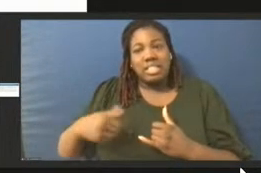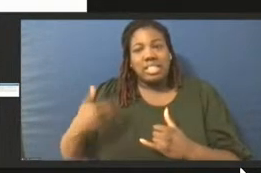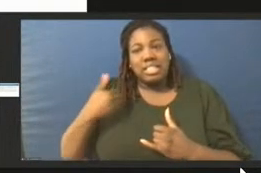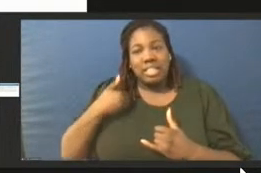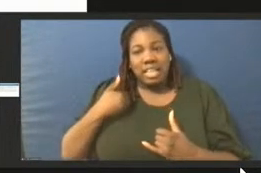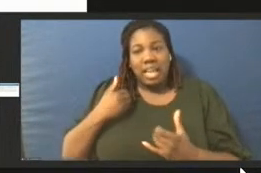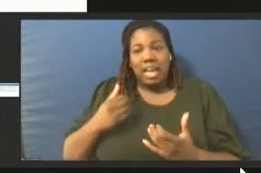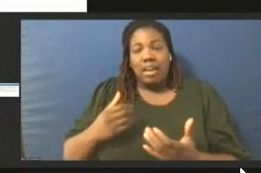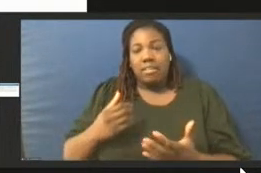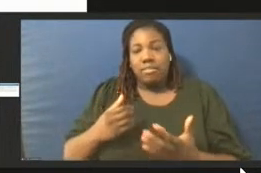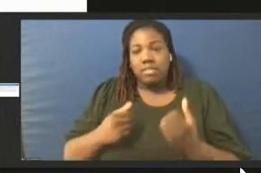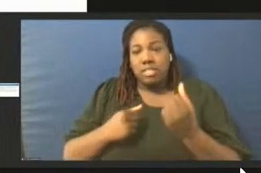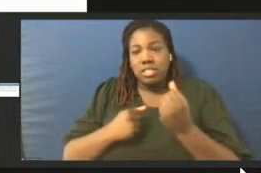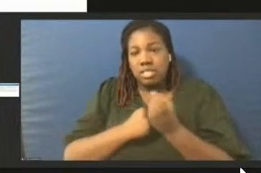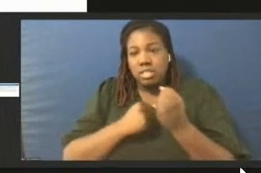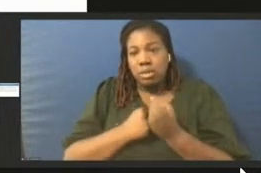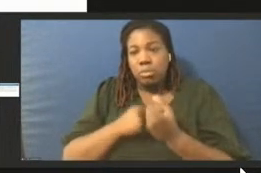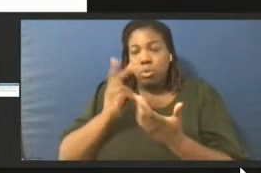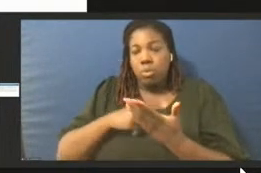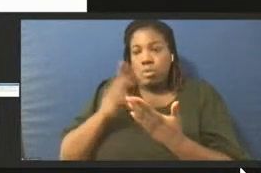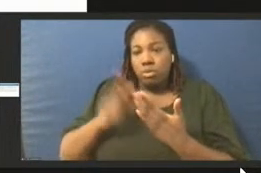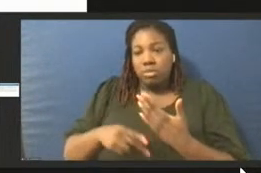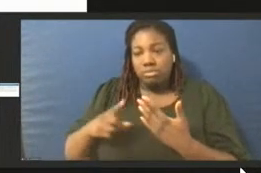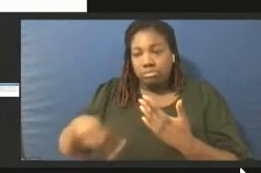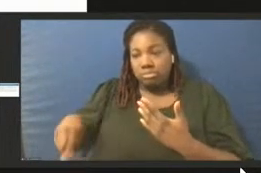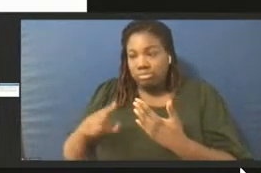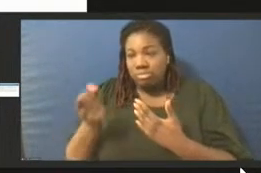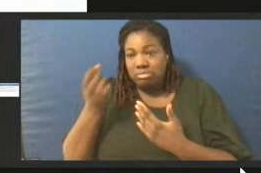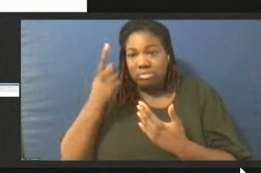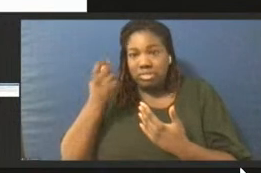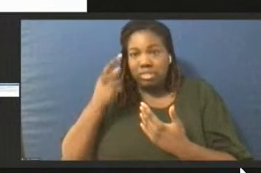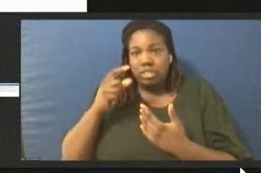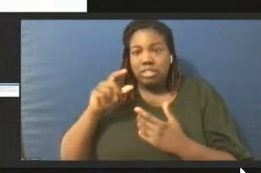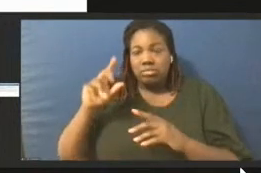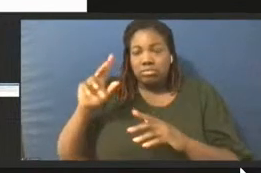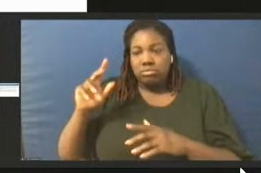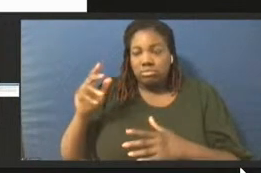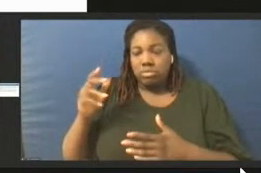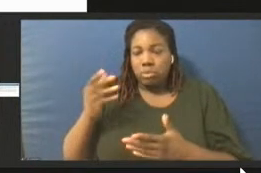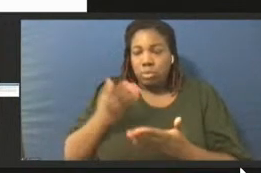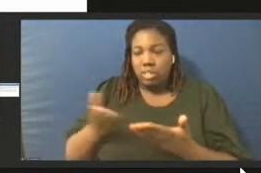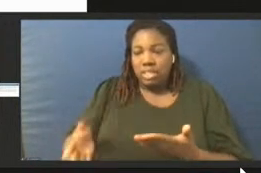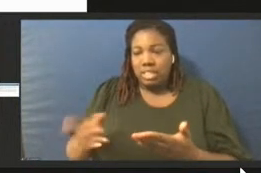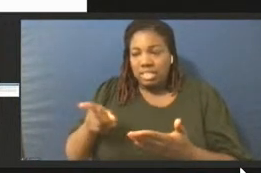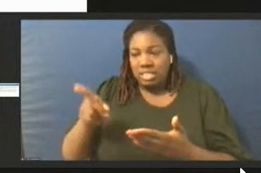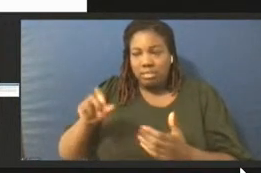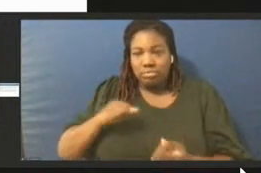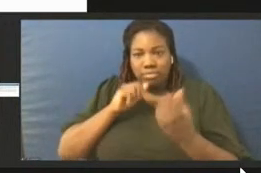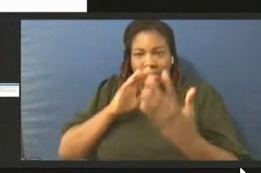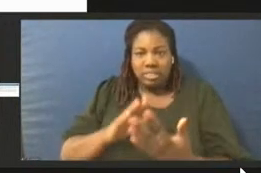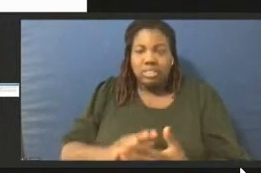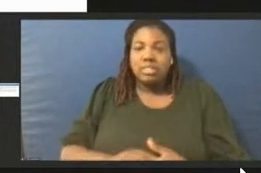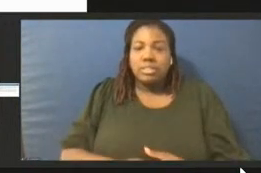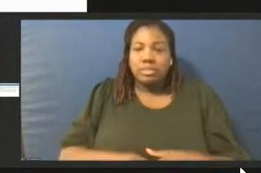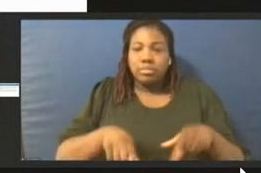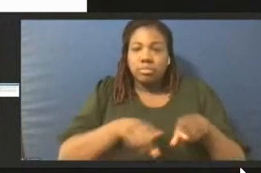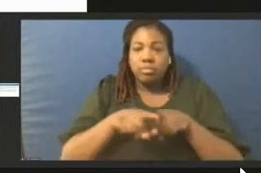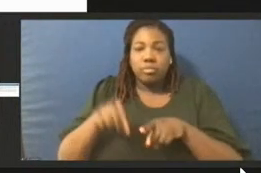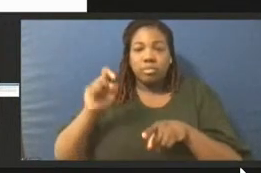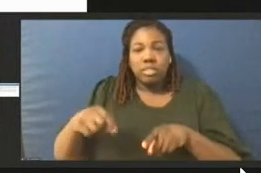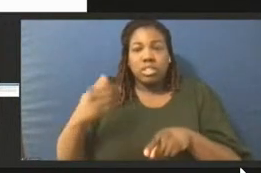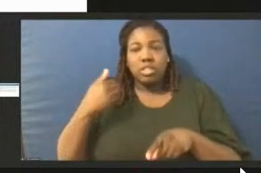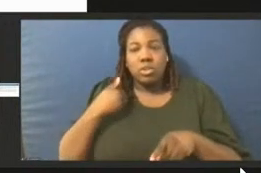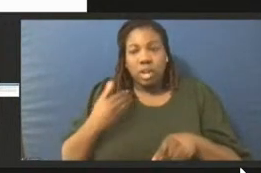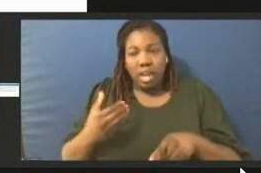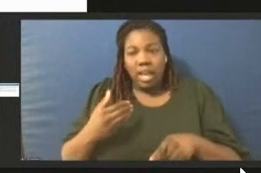support programs from people that understand and can empathize with the challenges they've faced. Also need to have acute care